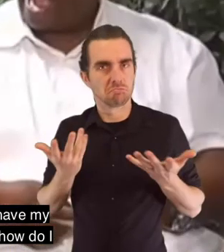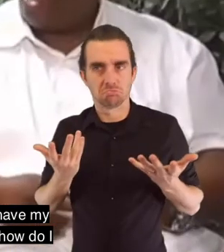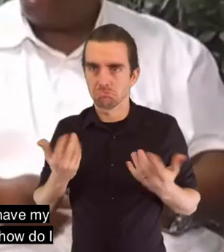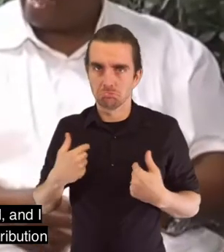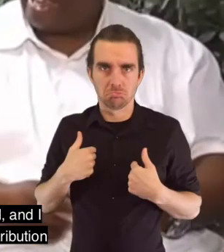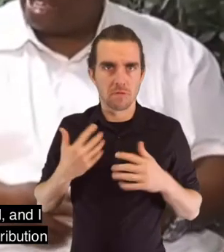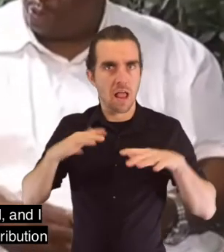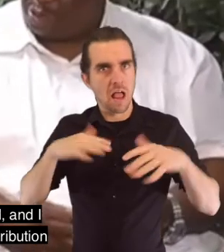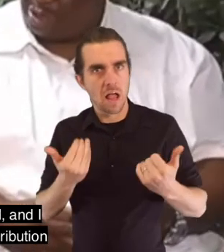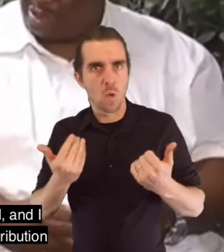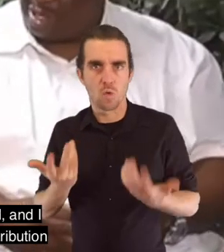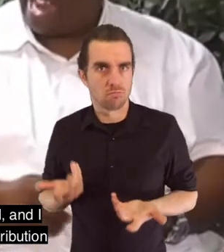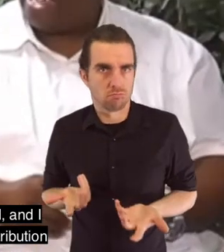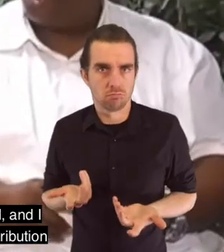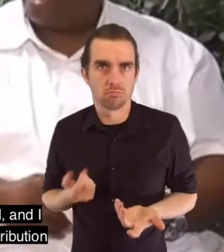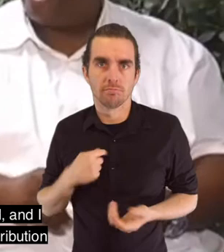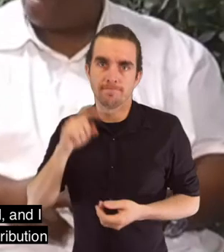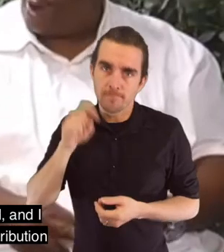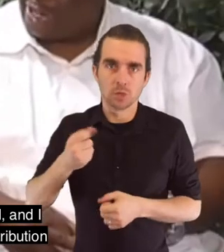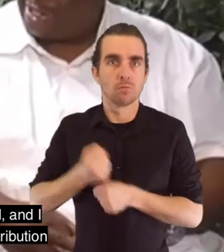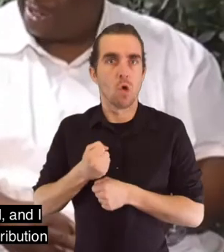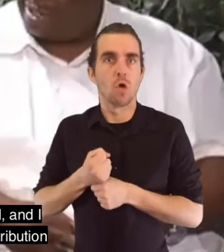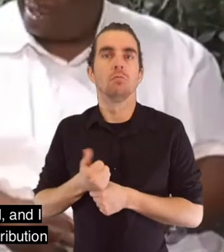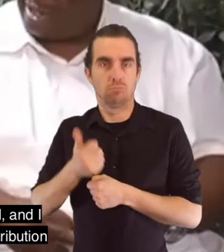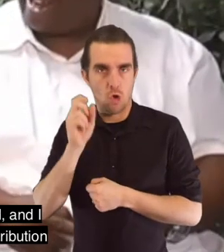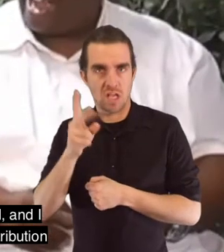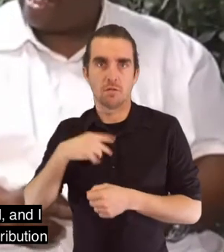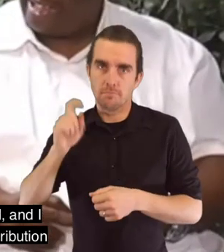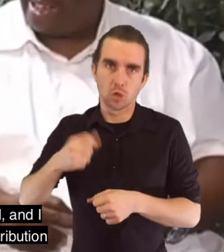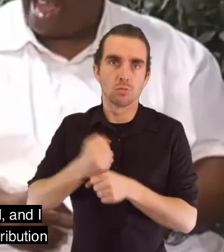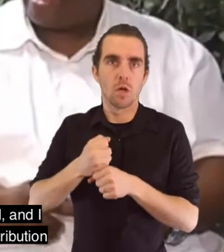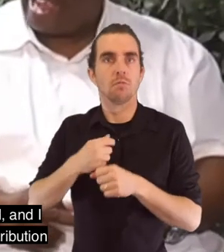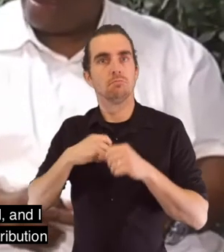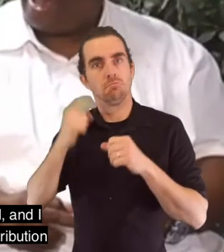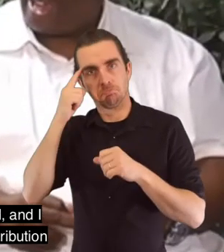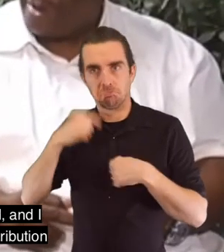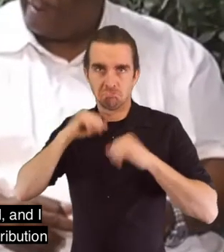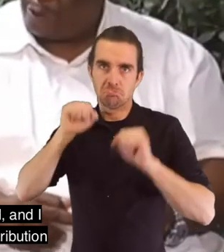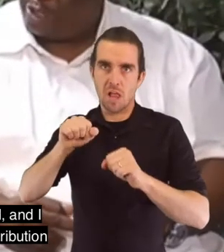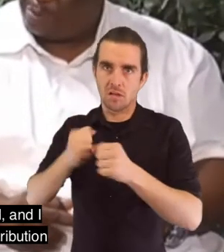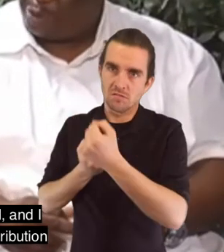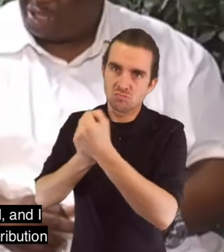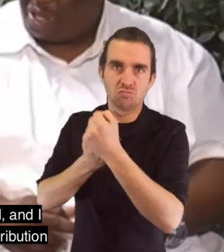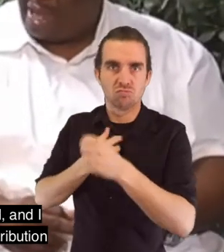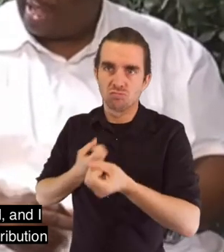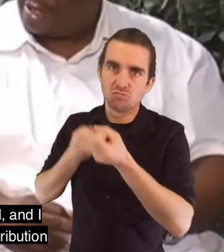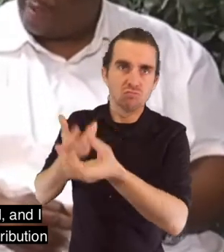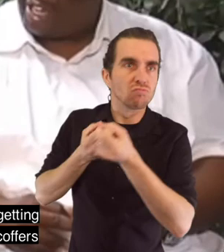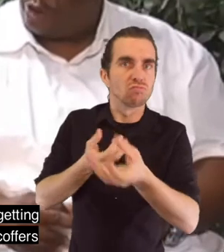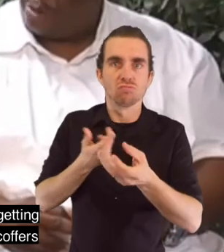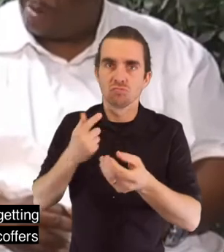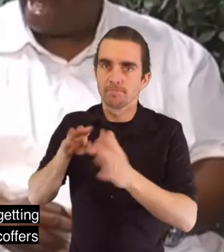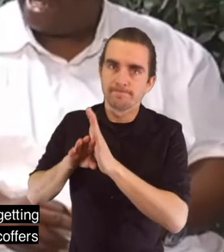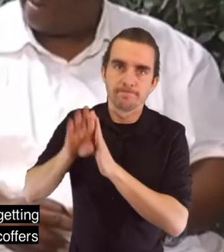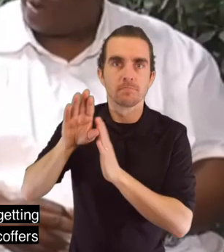And how do I get those? I need to get employed. And I think I can make a meaningful contribution in the South